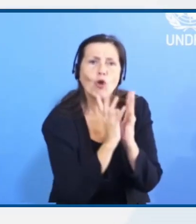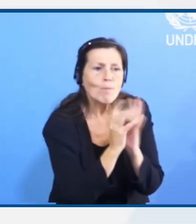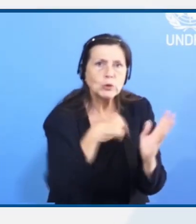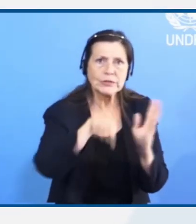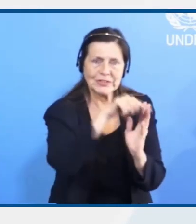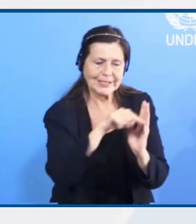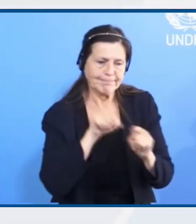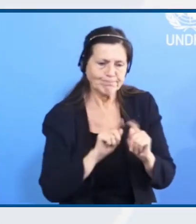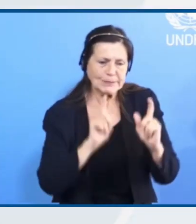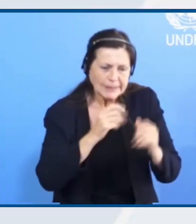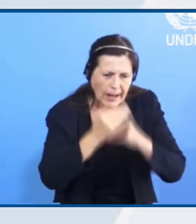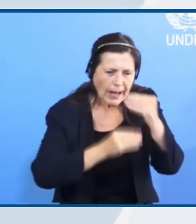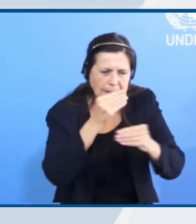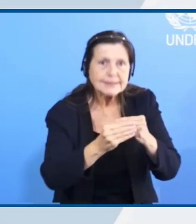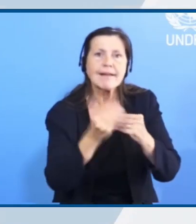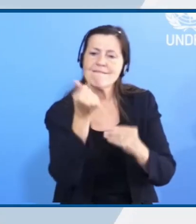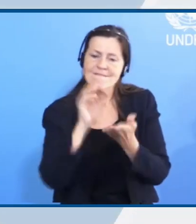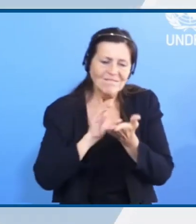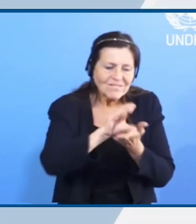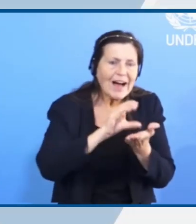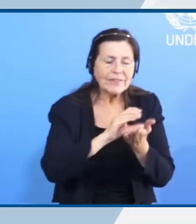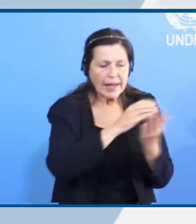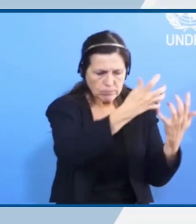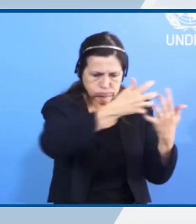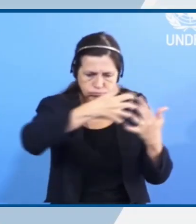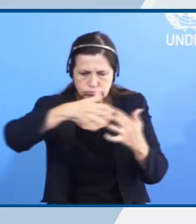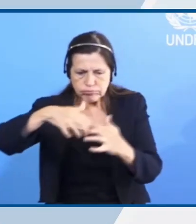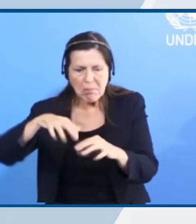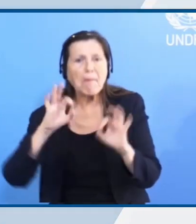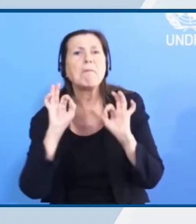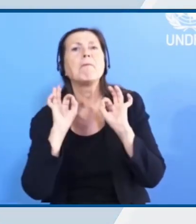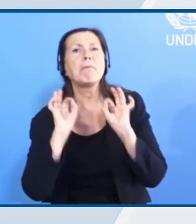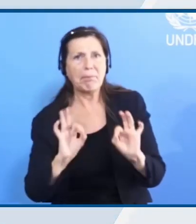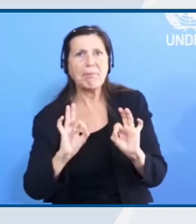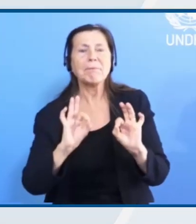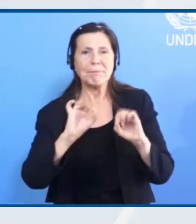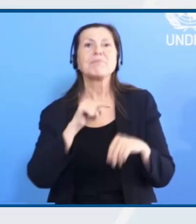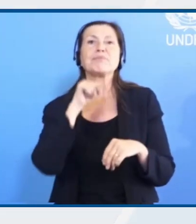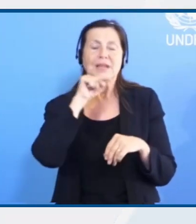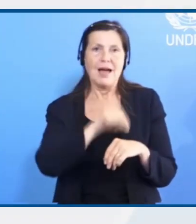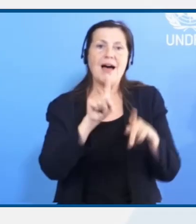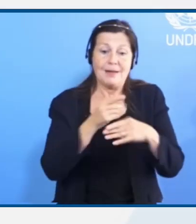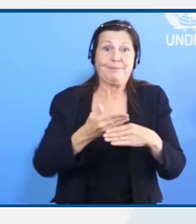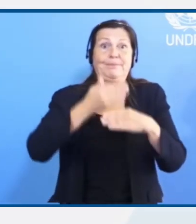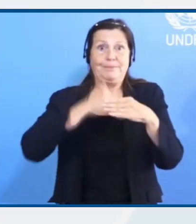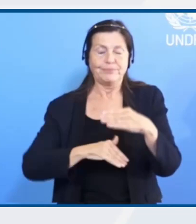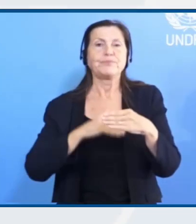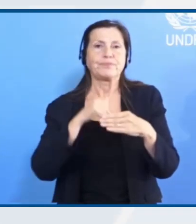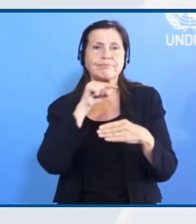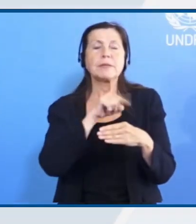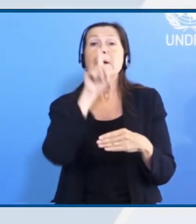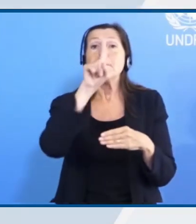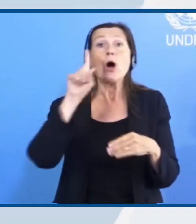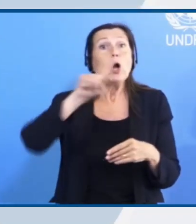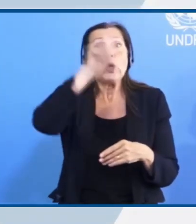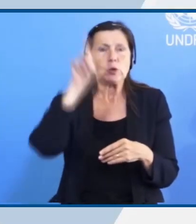self-develop financial mechanisms to help increase the pre-disaster investment. The question, however,